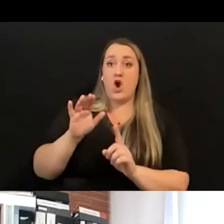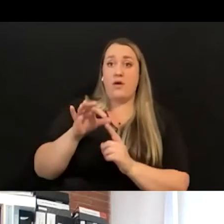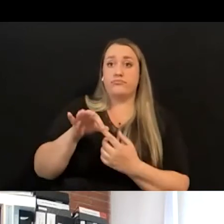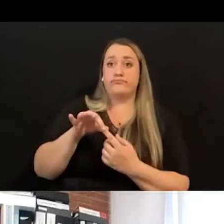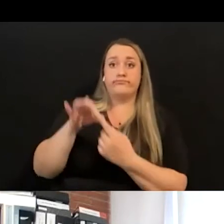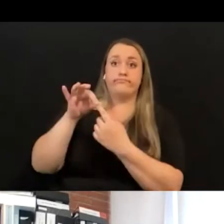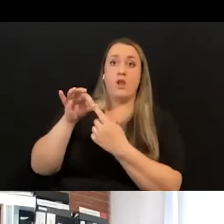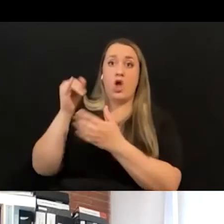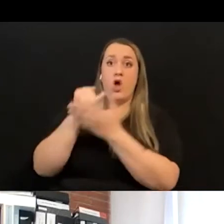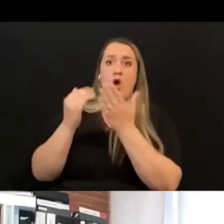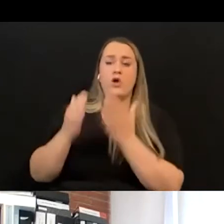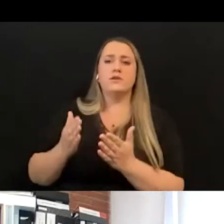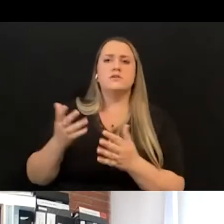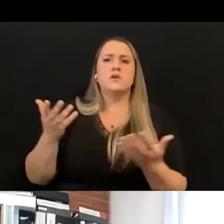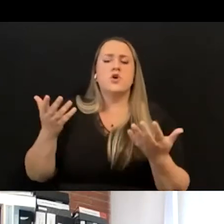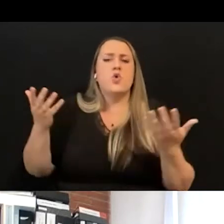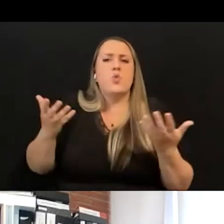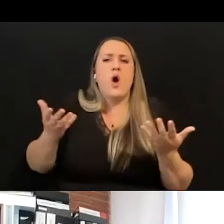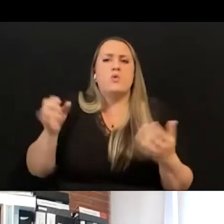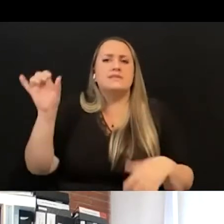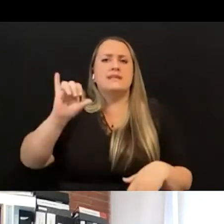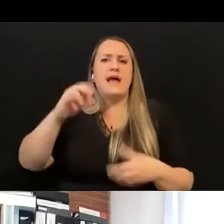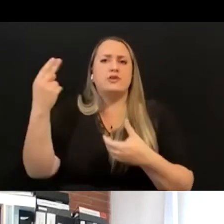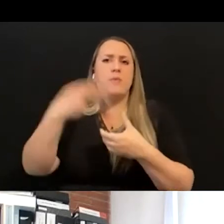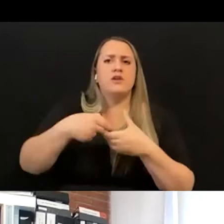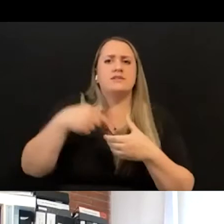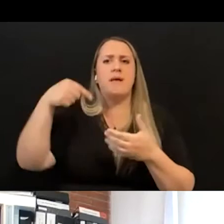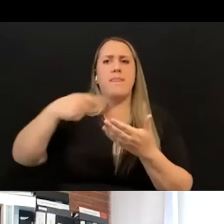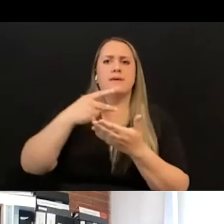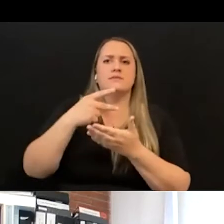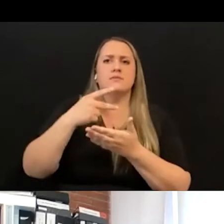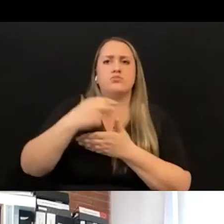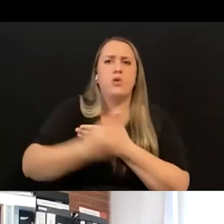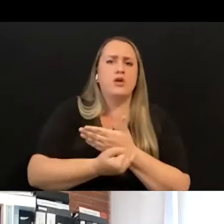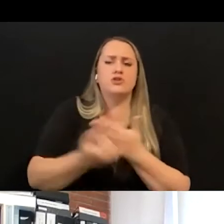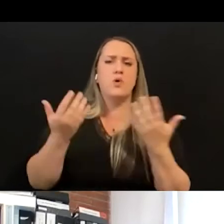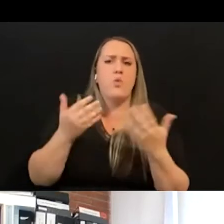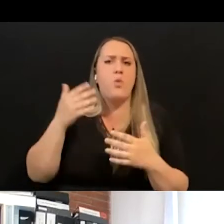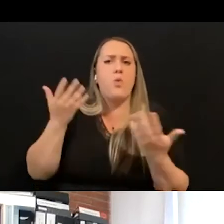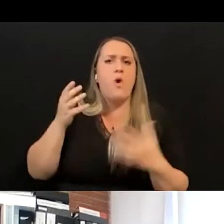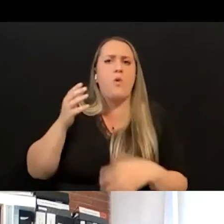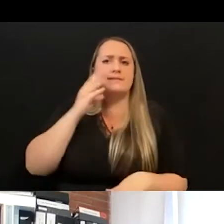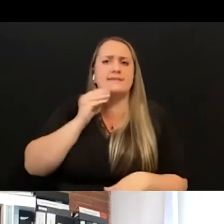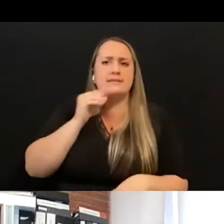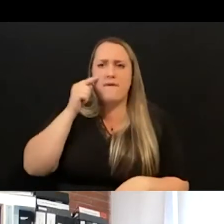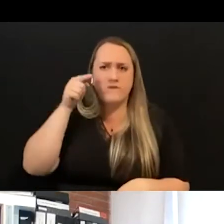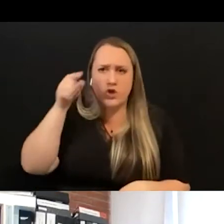to participate in this project? What was this experience like for you as an artist?